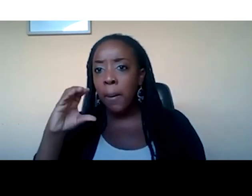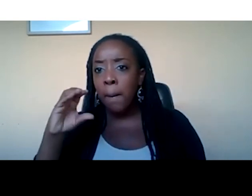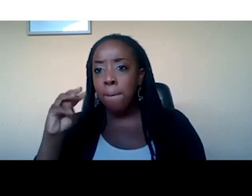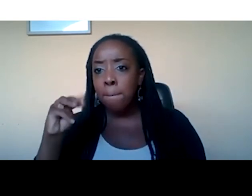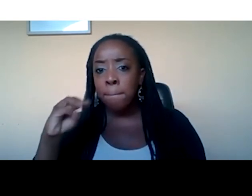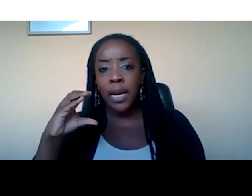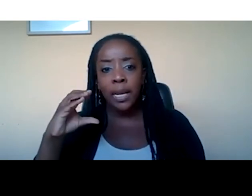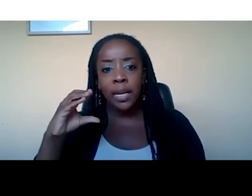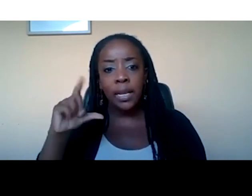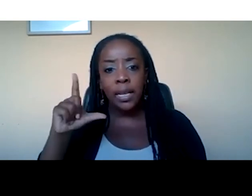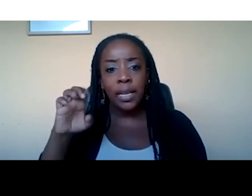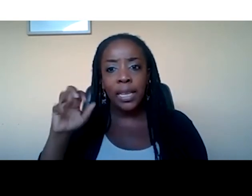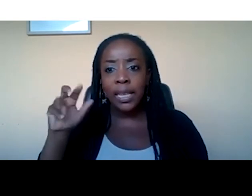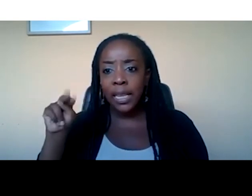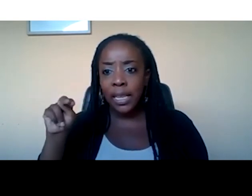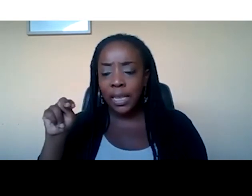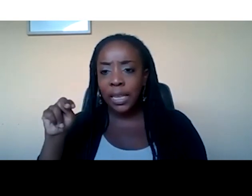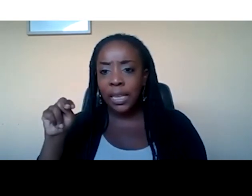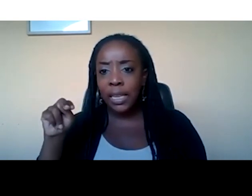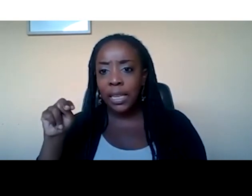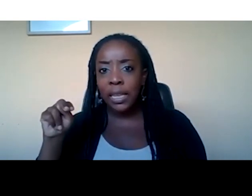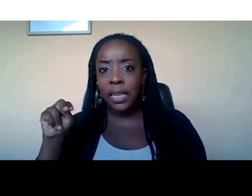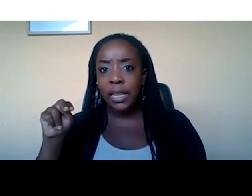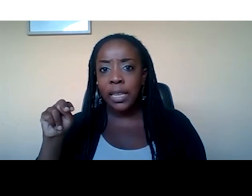you in a second.